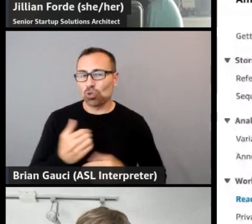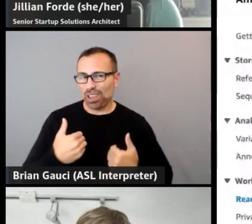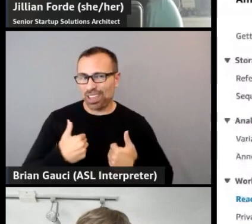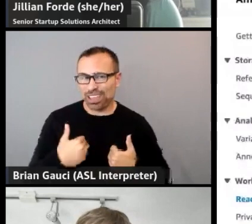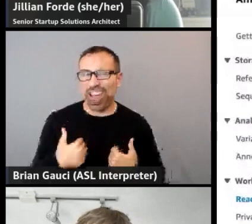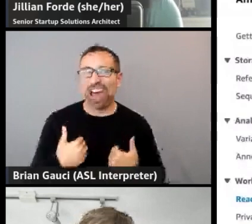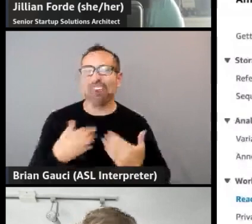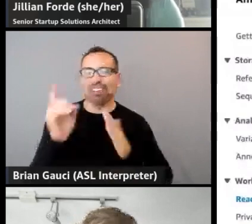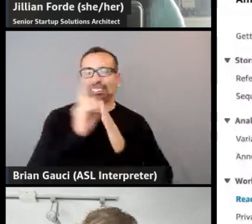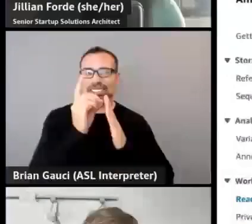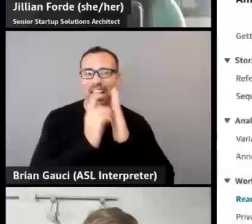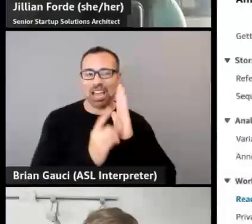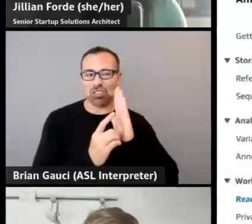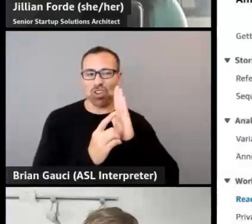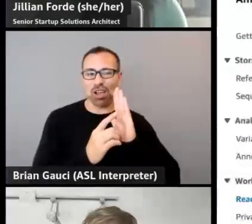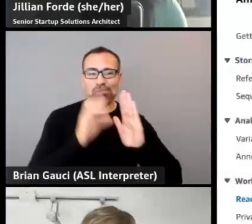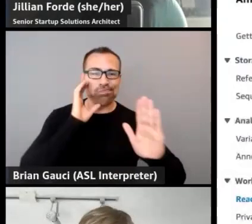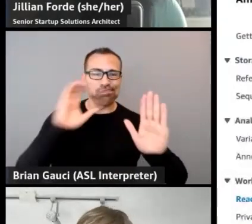you a more